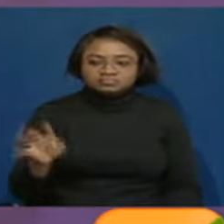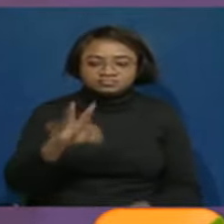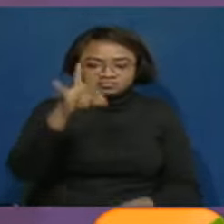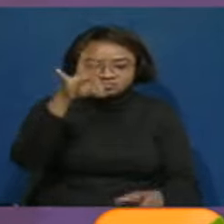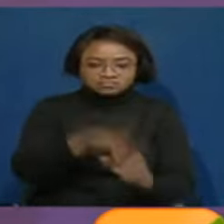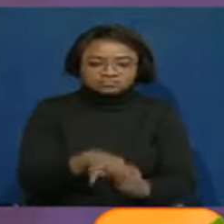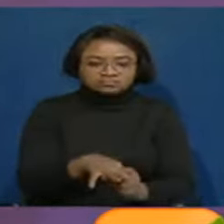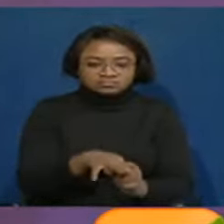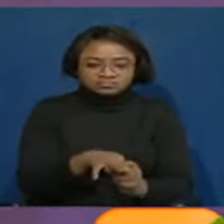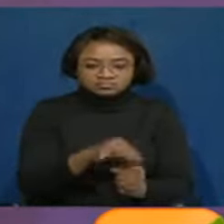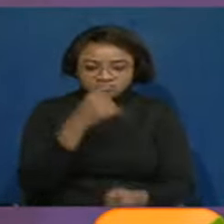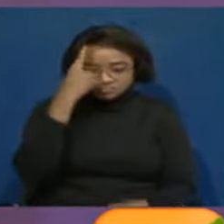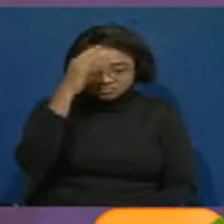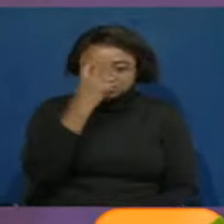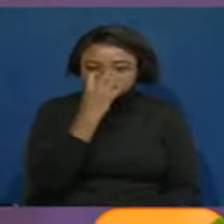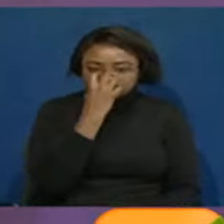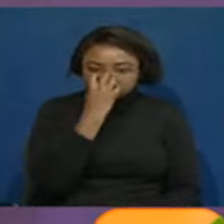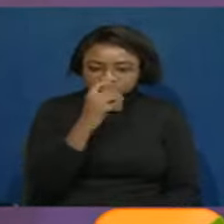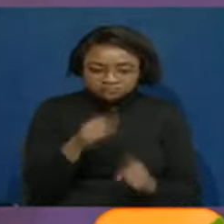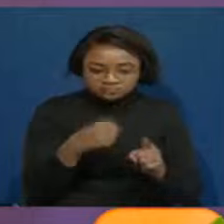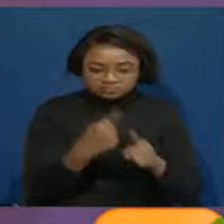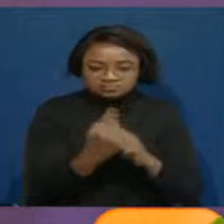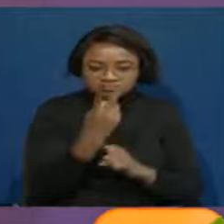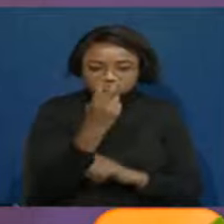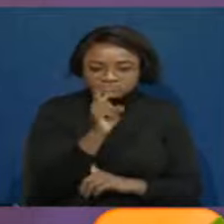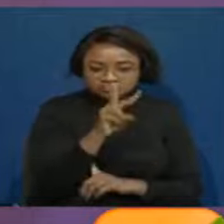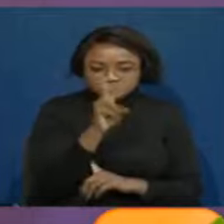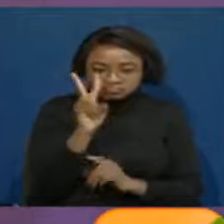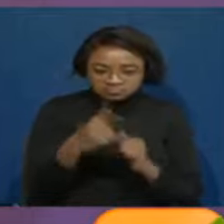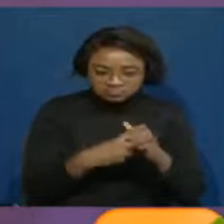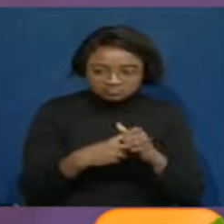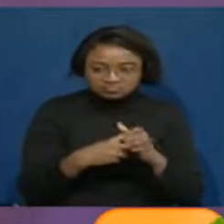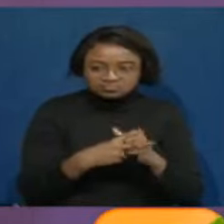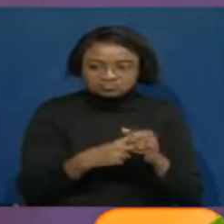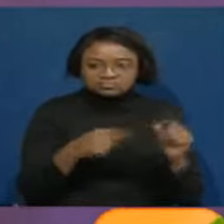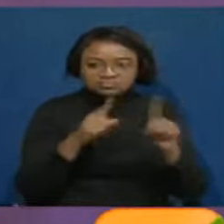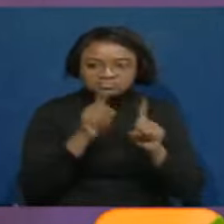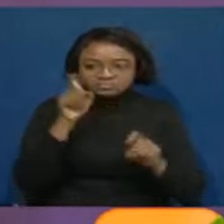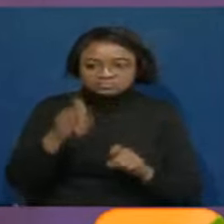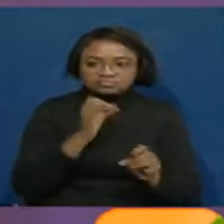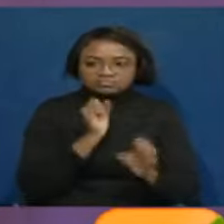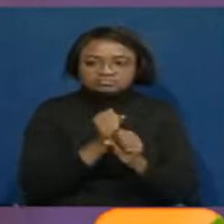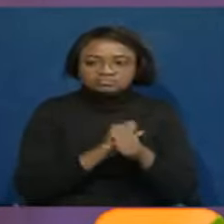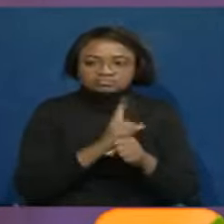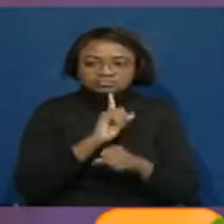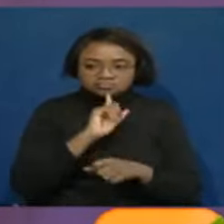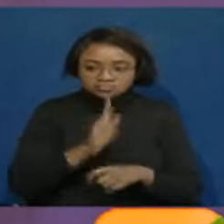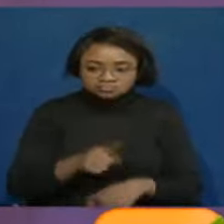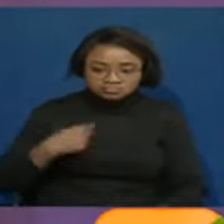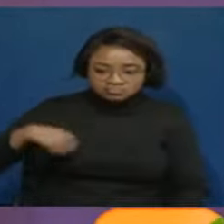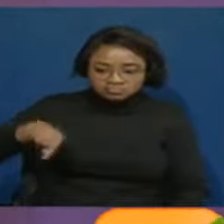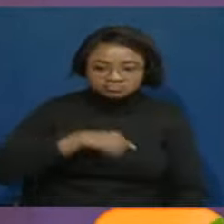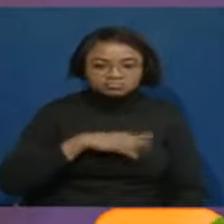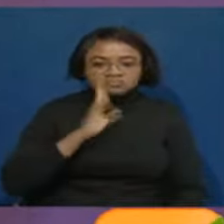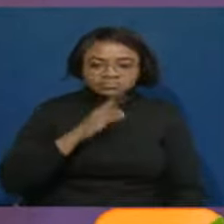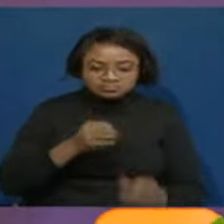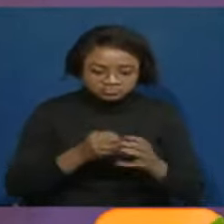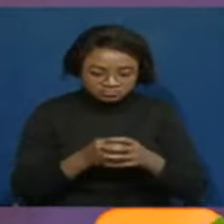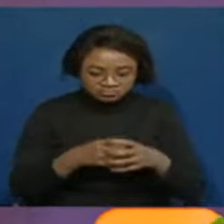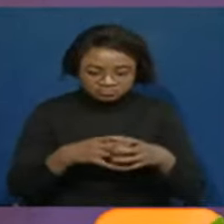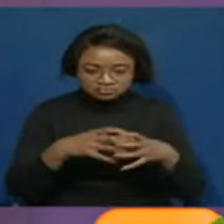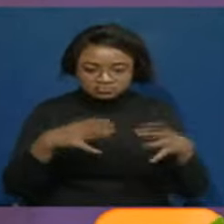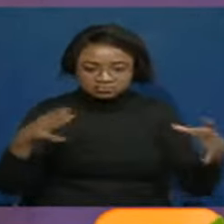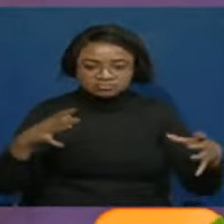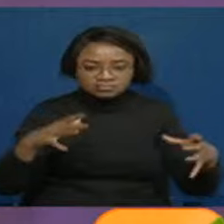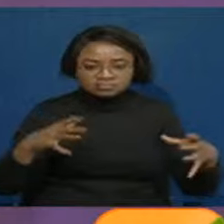Ruto in 2027 and to make sure that we increase our shareholding